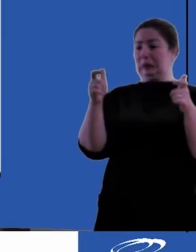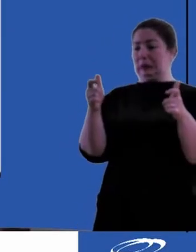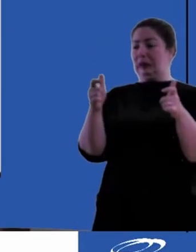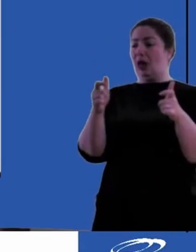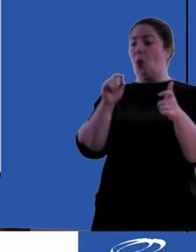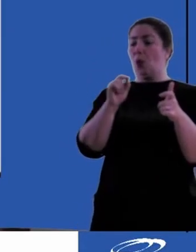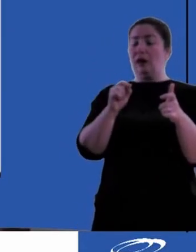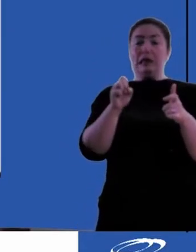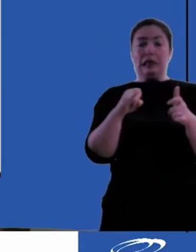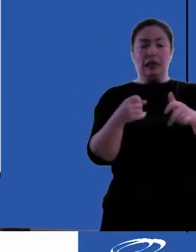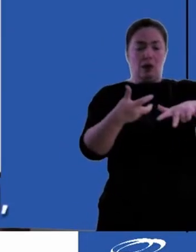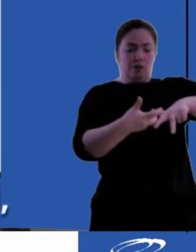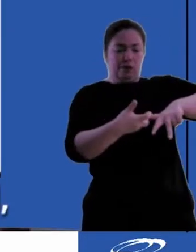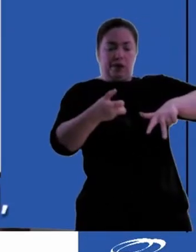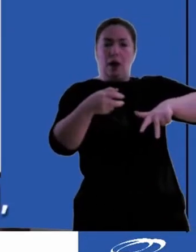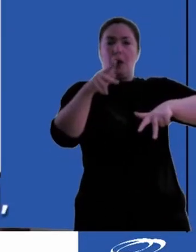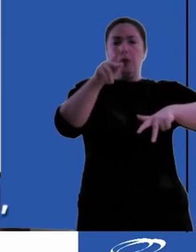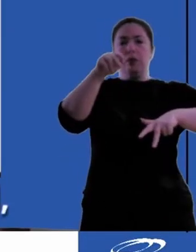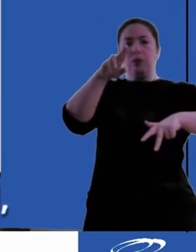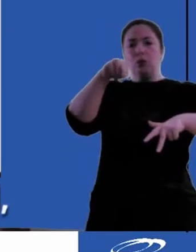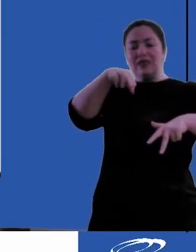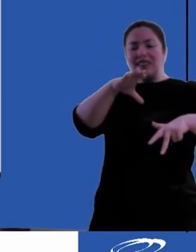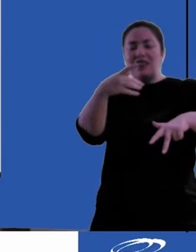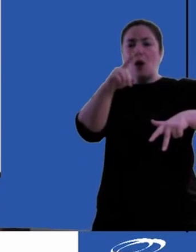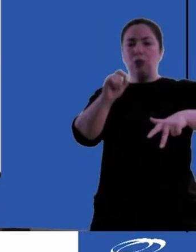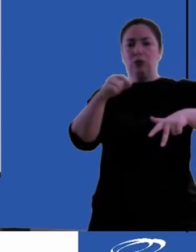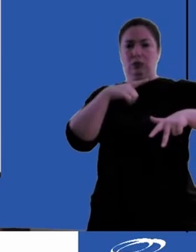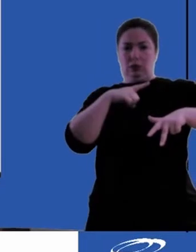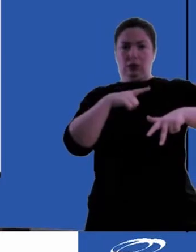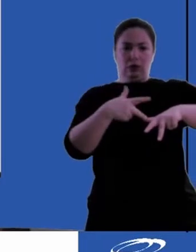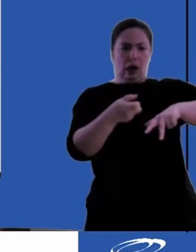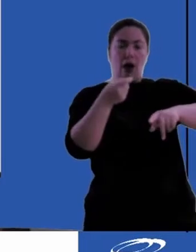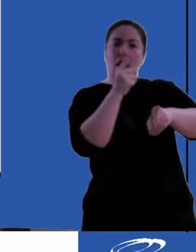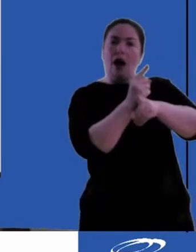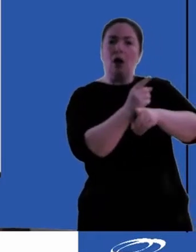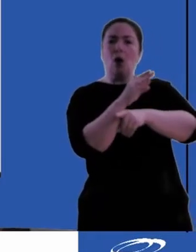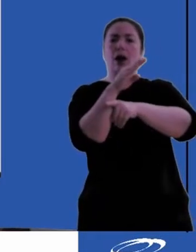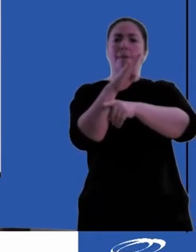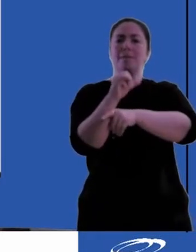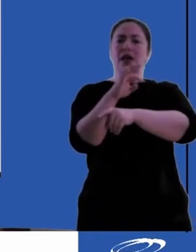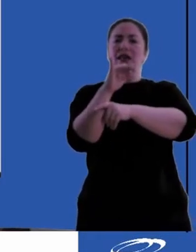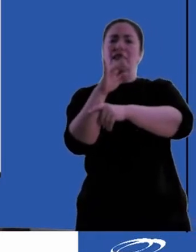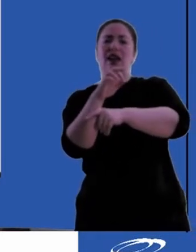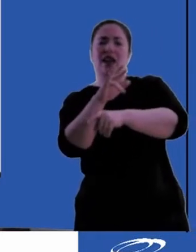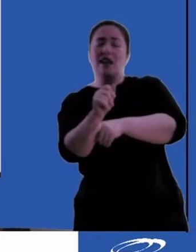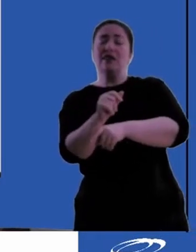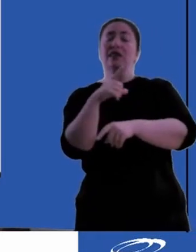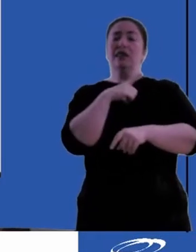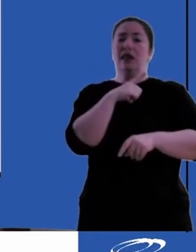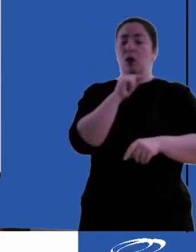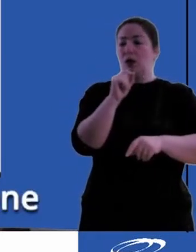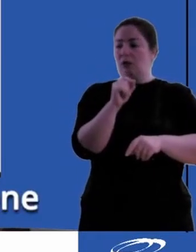fluids from patients with hip, knee, shoulder, and elbow arthroplasty failure. There were 154, 36 had periprosthetic joint infection, and